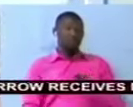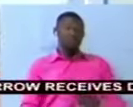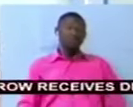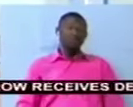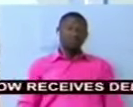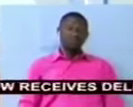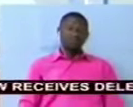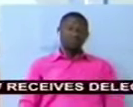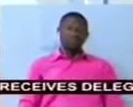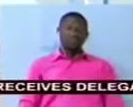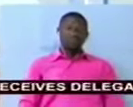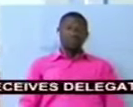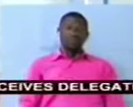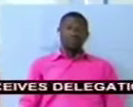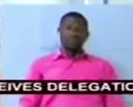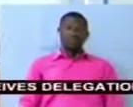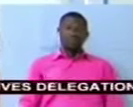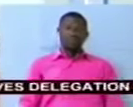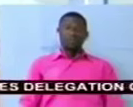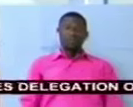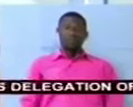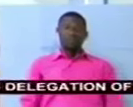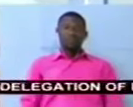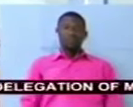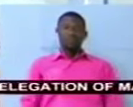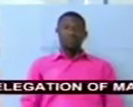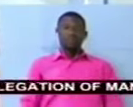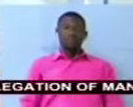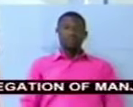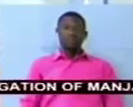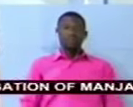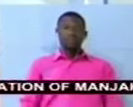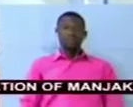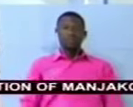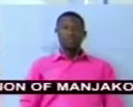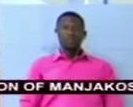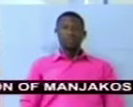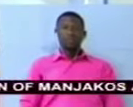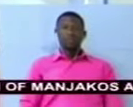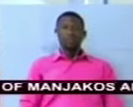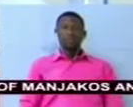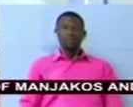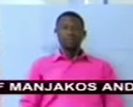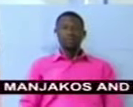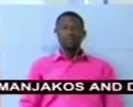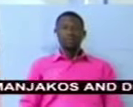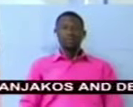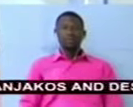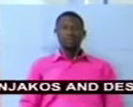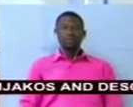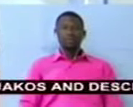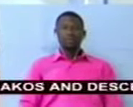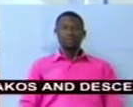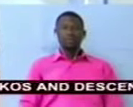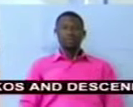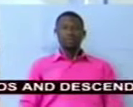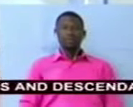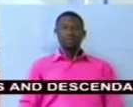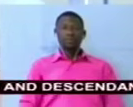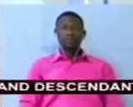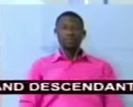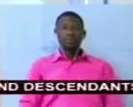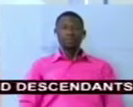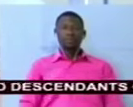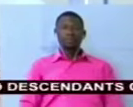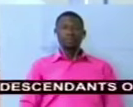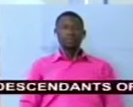ne ya xal loi la bu fekke ne wat nga be pare te waxu lo xamne du deug ya xal nga loi TRRC